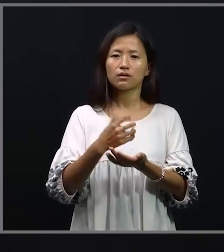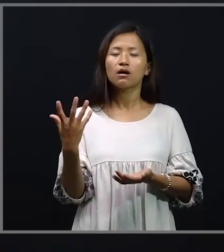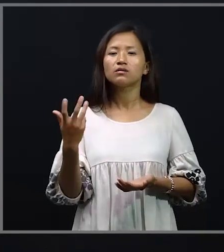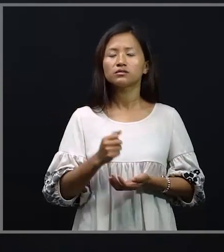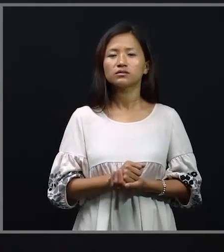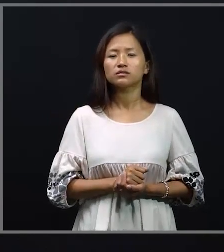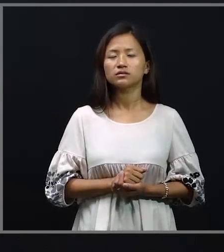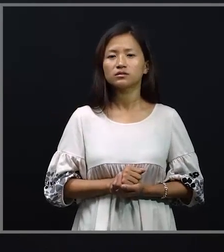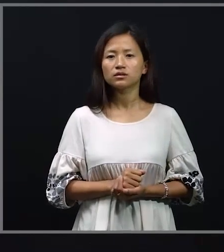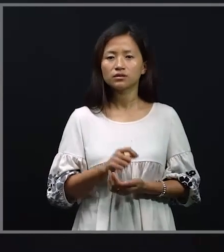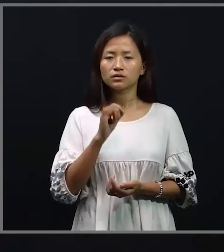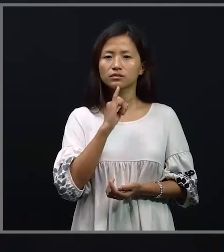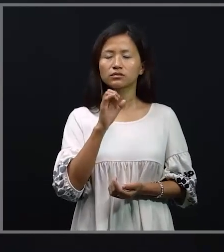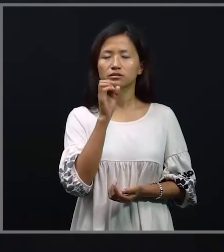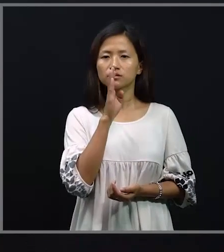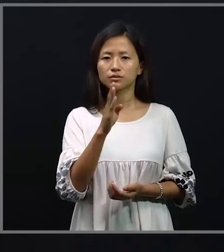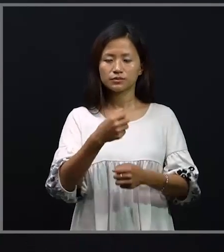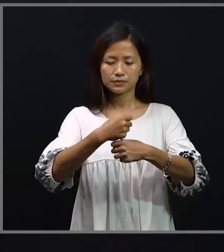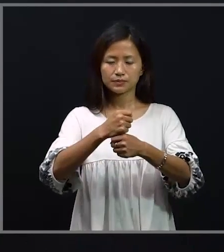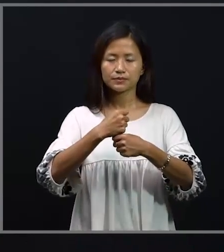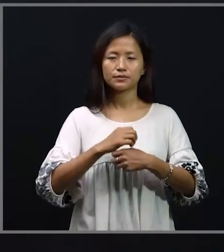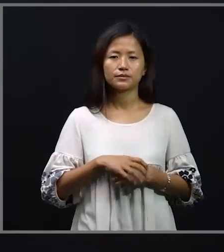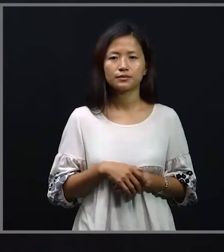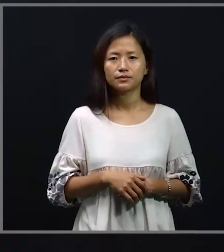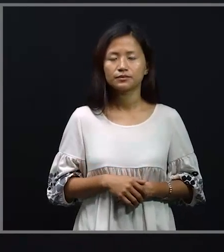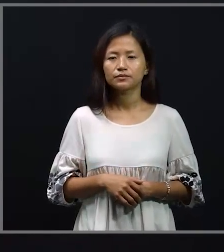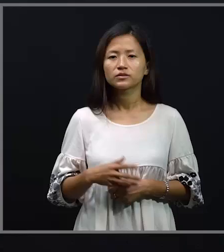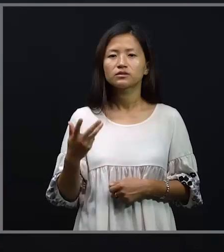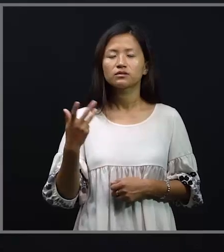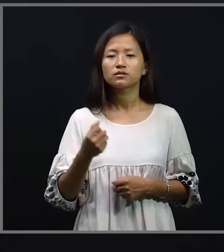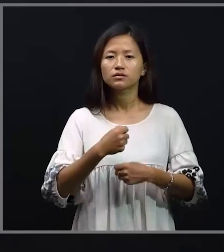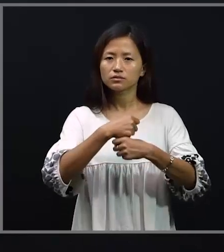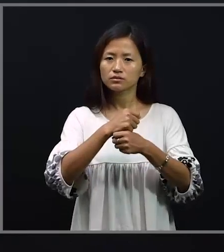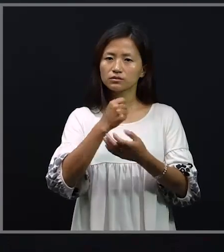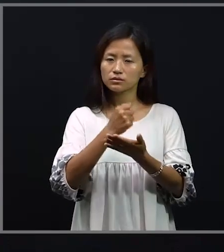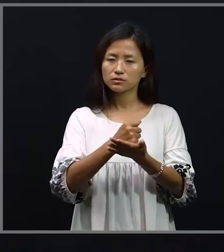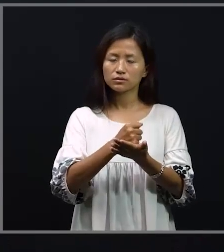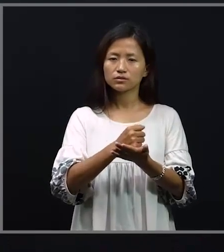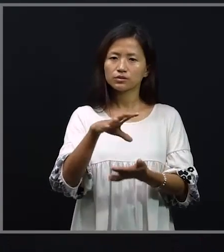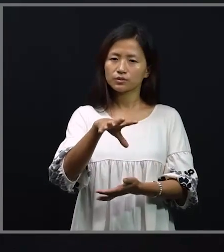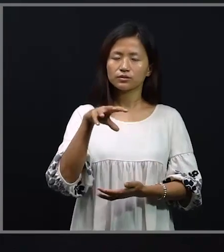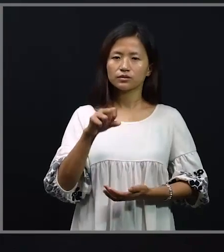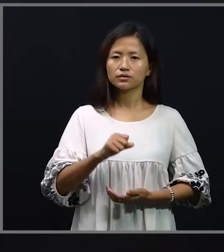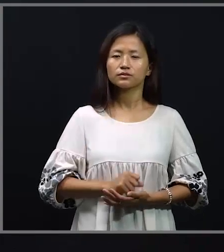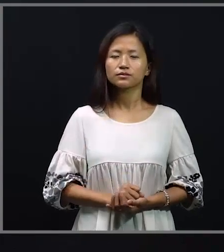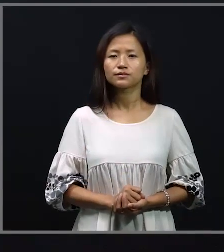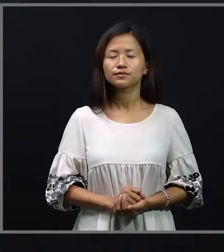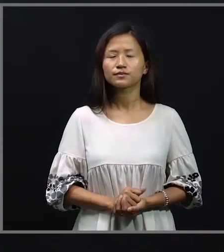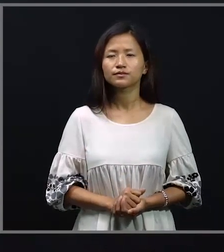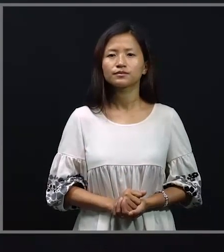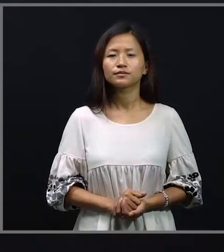how decision is to be made, or how decision is to be taken. Okay,